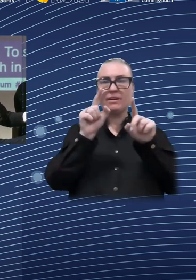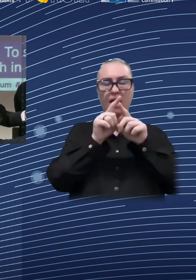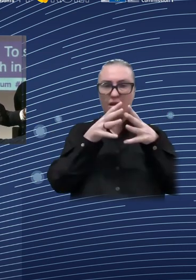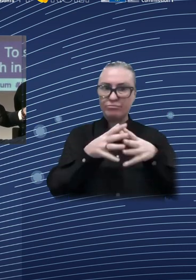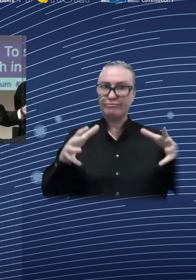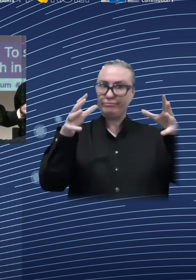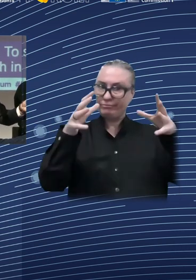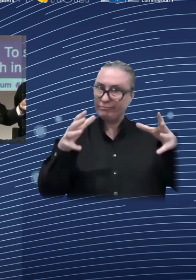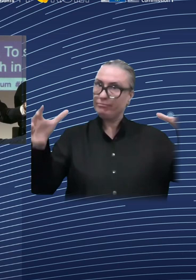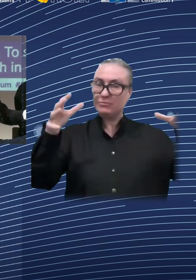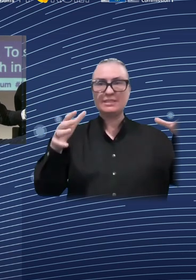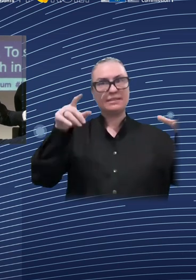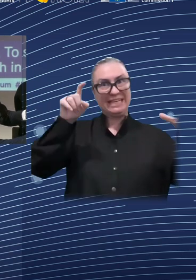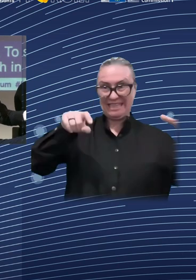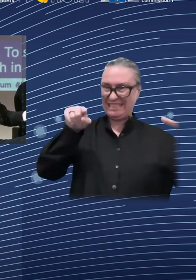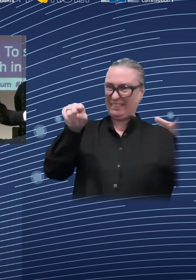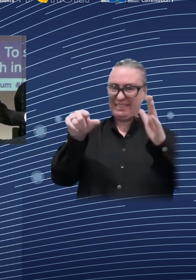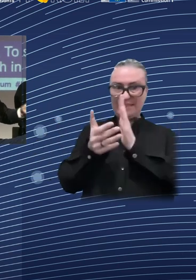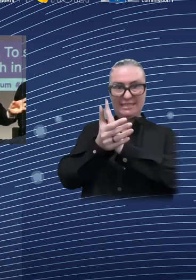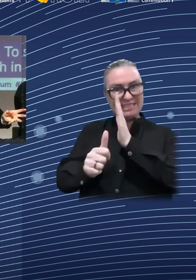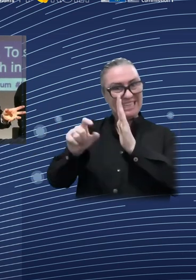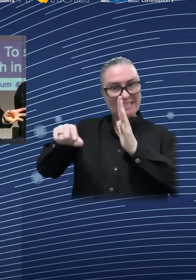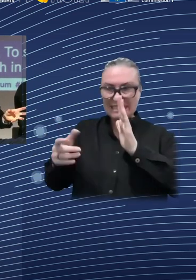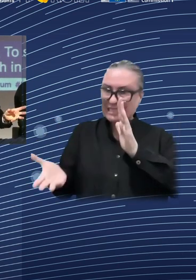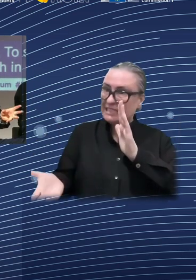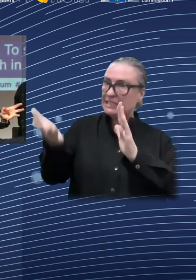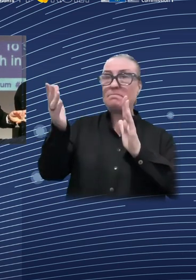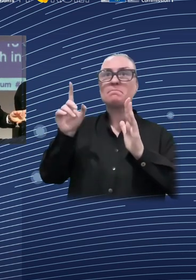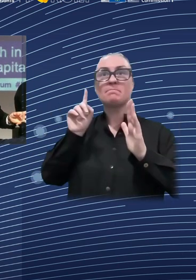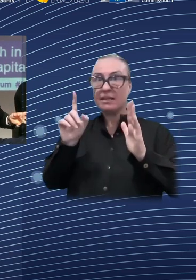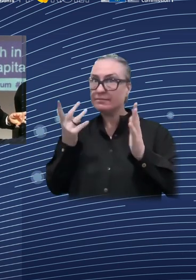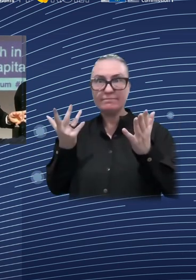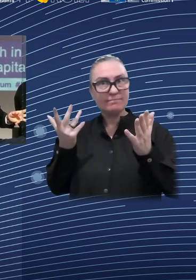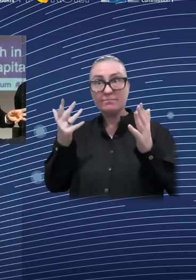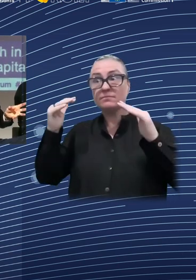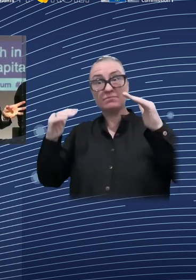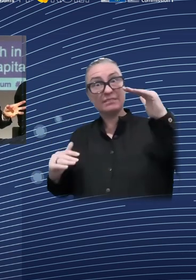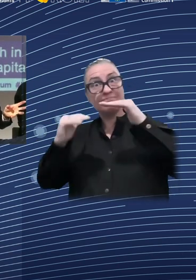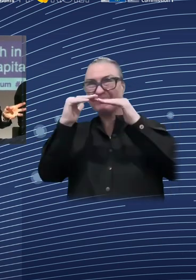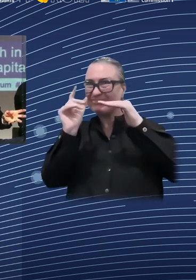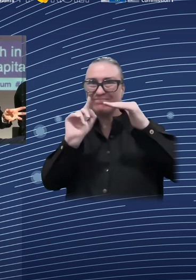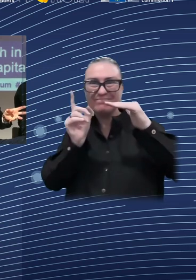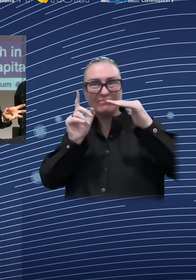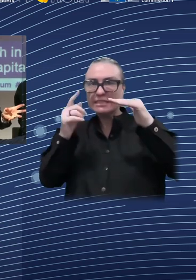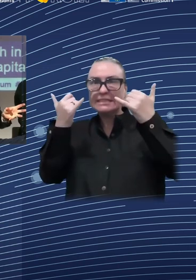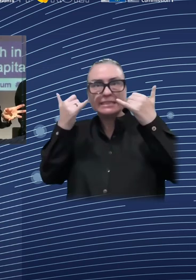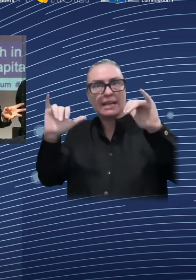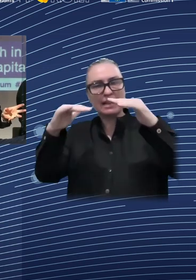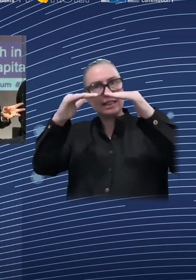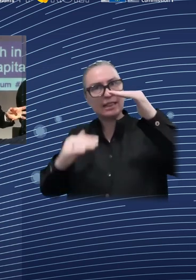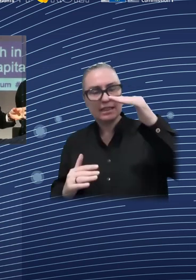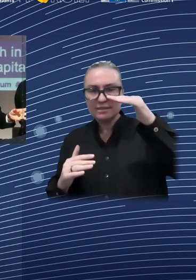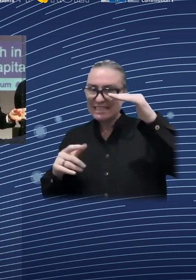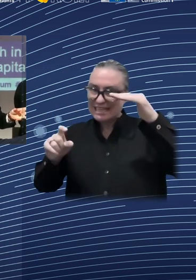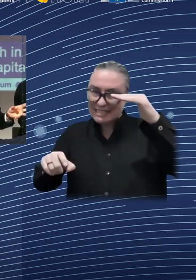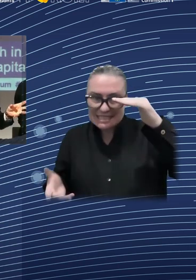Initiative, our higher education institutions, in conjunction with SkillNet, the Workforce Development Agency, have funded